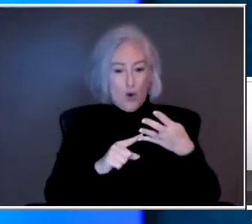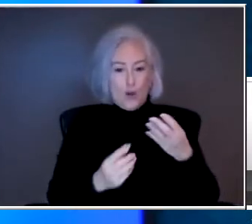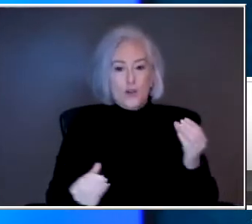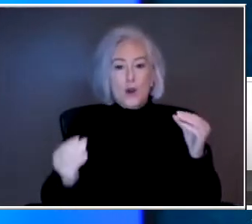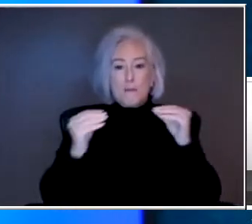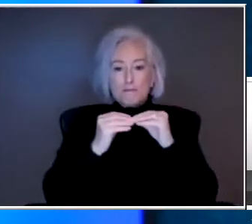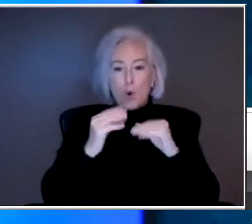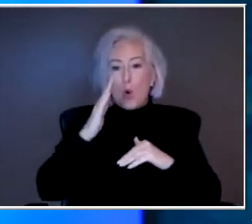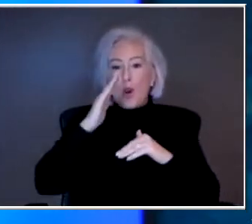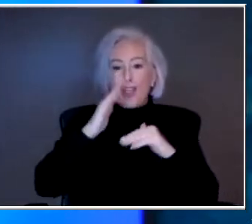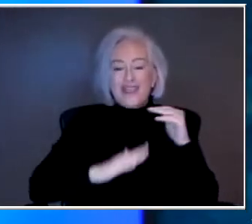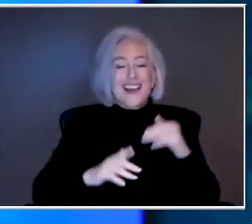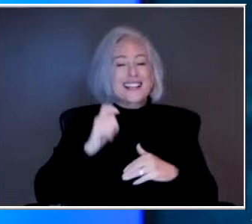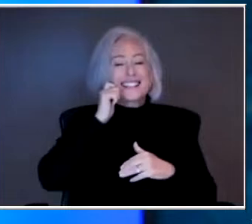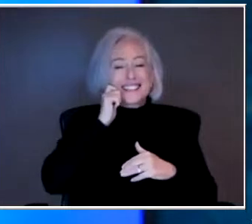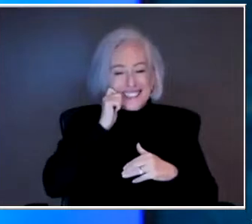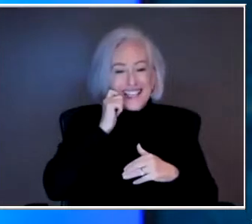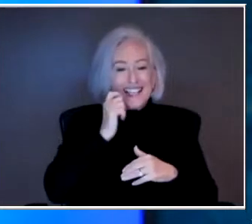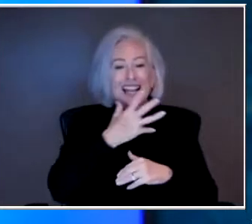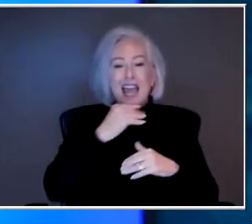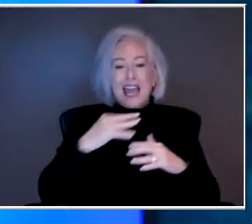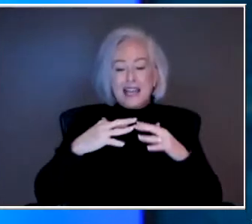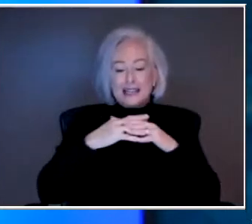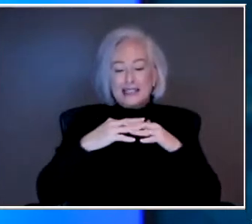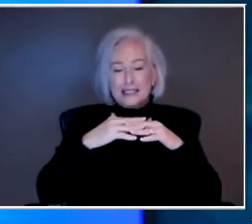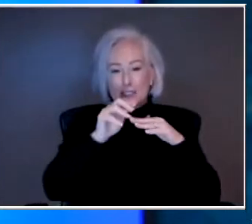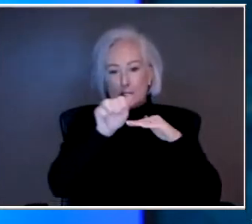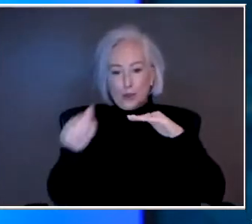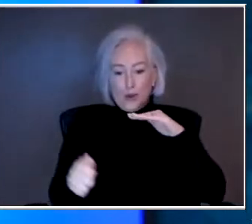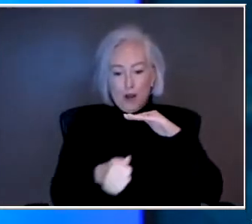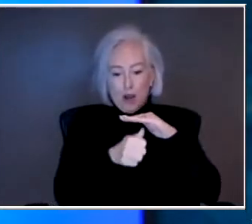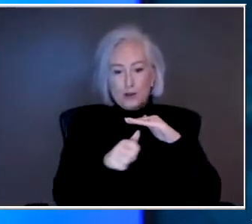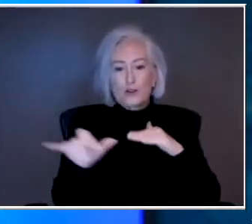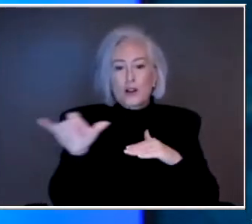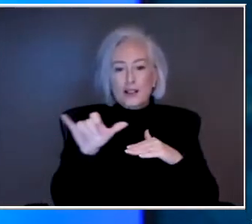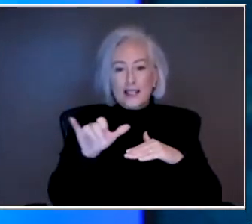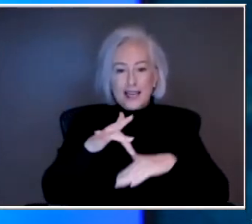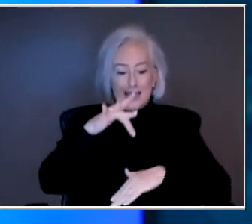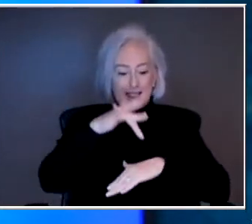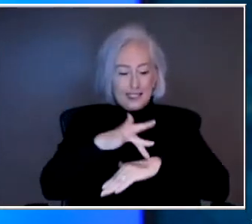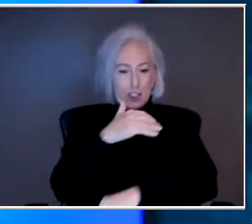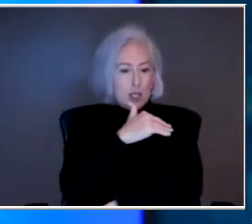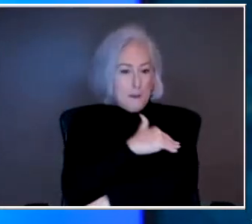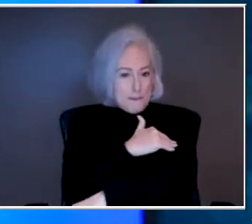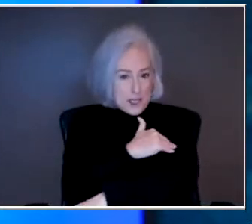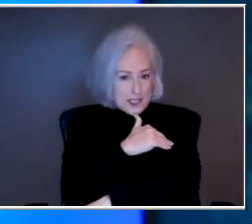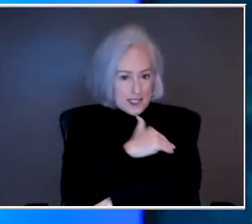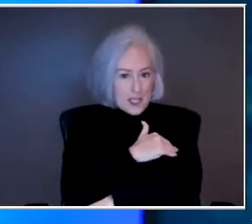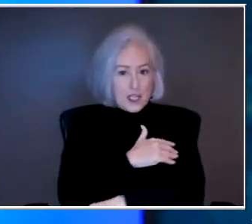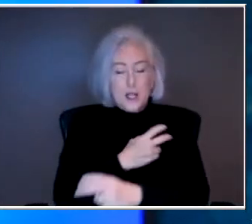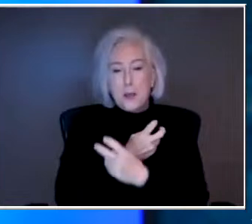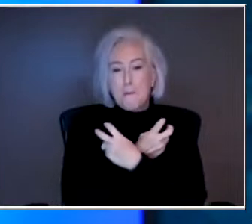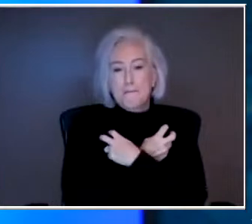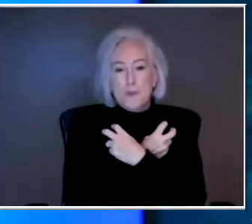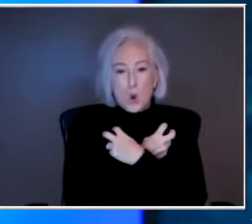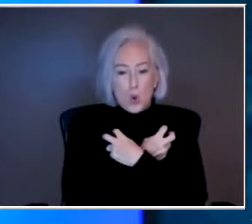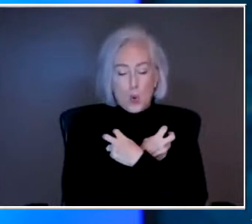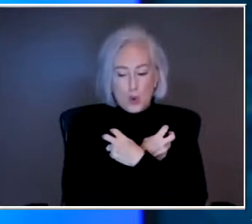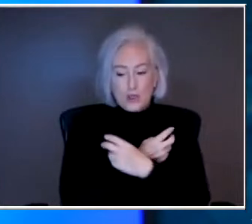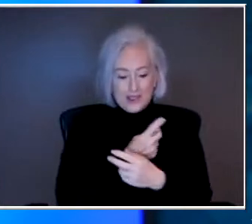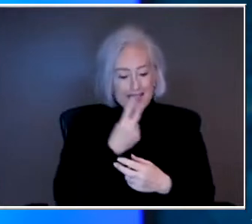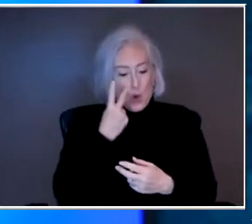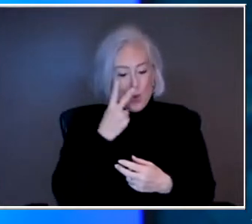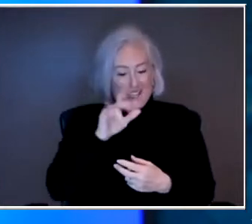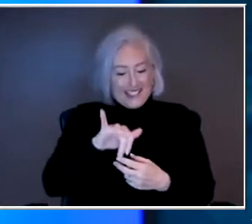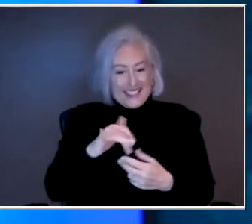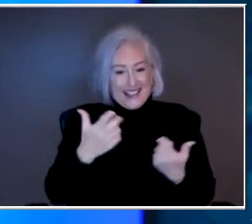subcutaneous tissue or tissue under the skin into things like muscle, into things like bone. And we see that a lot this time of year